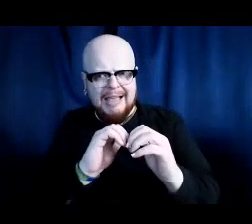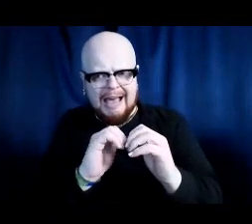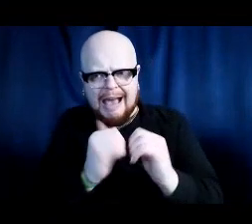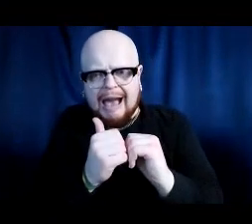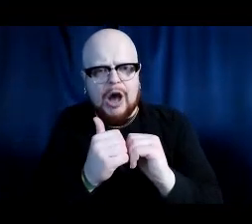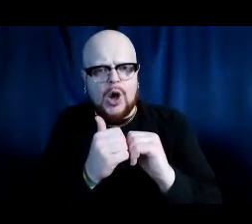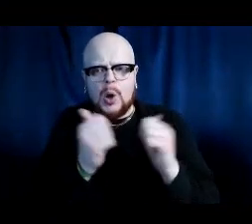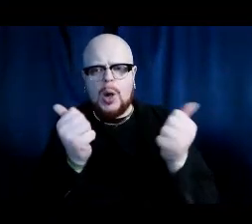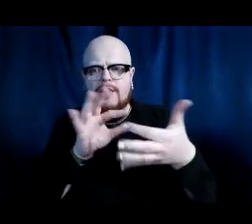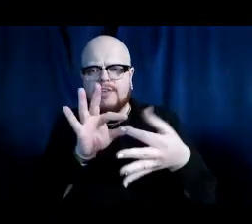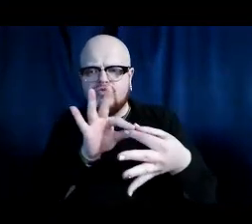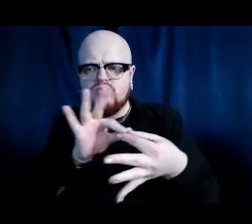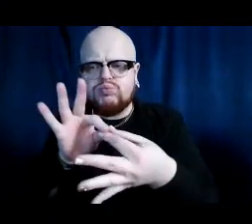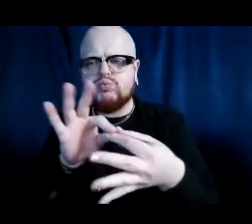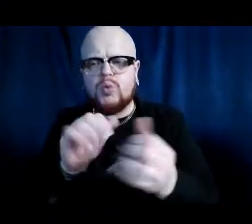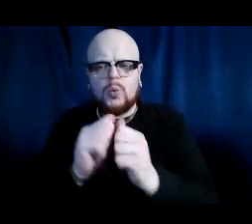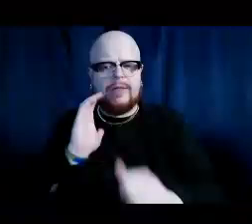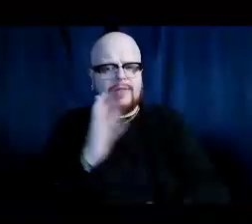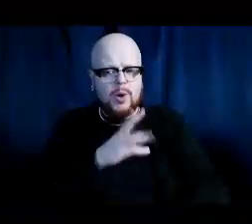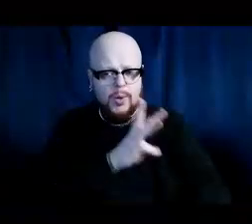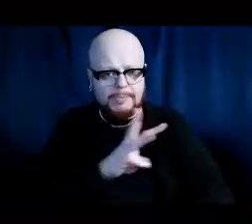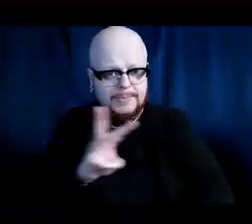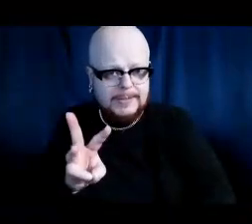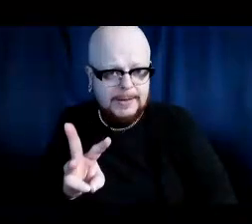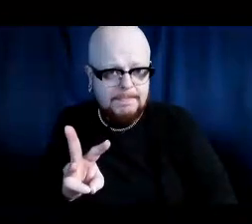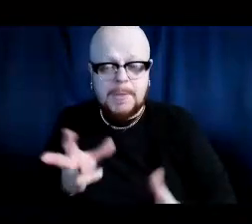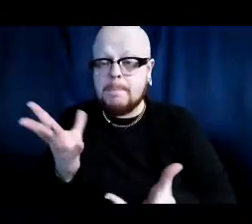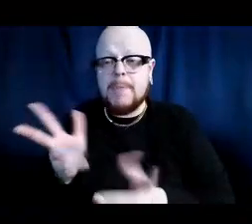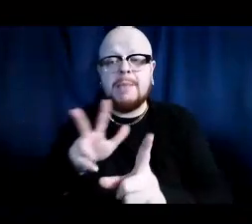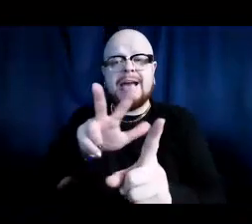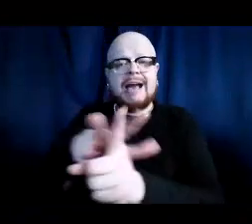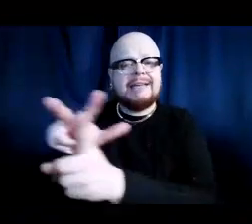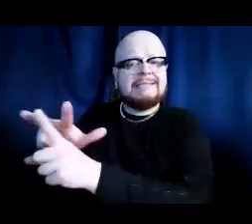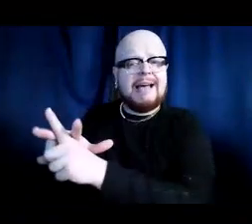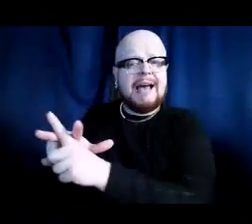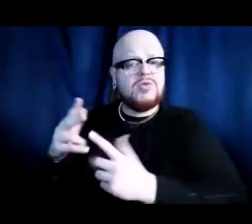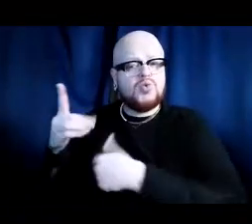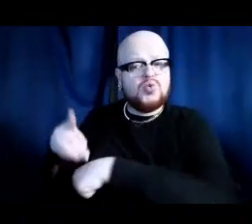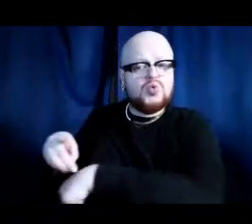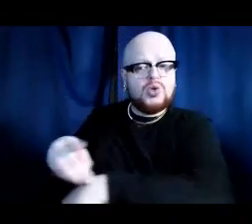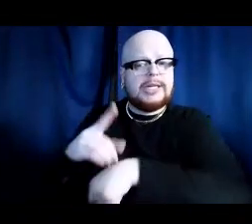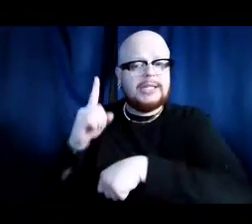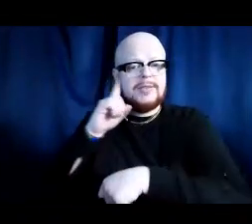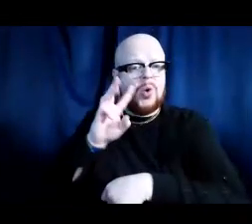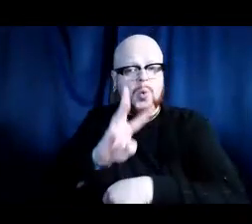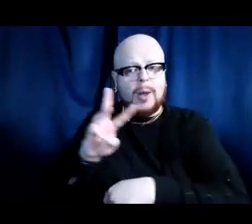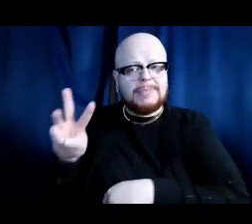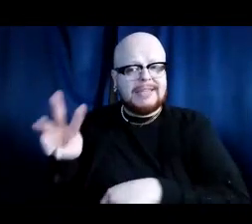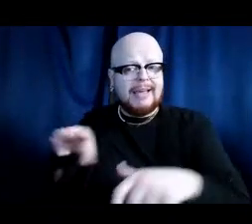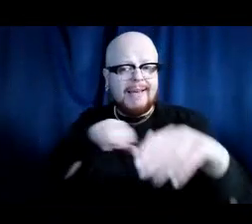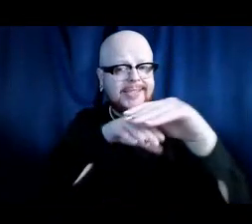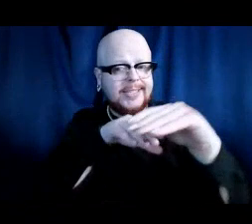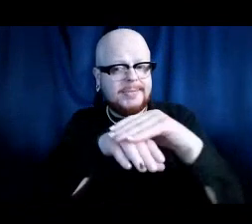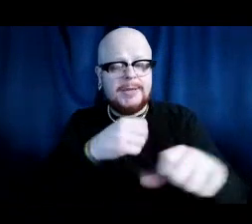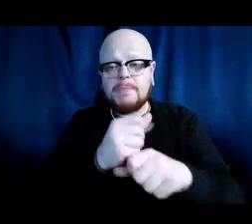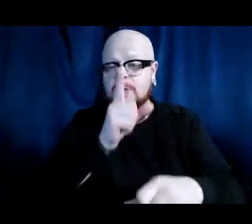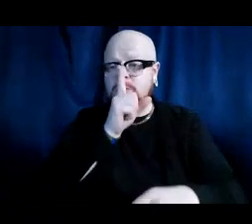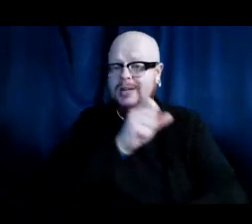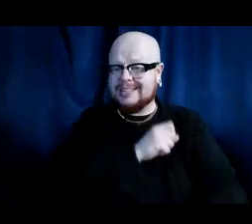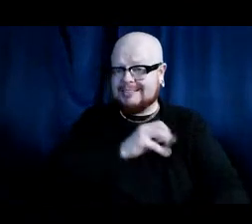assign responsibilities and tasks for website accessibility so staff know who is responsible for what.